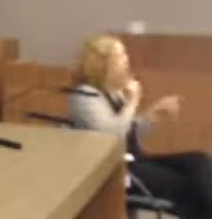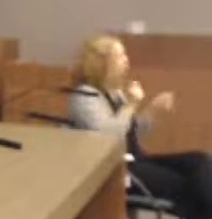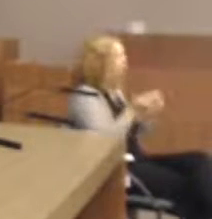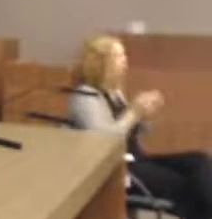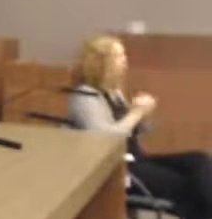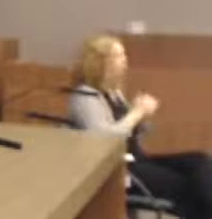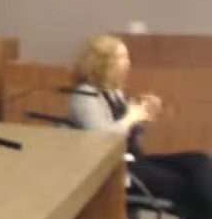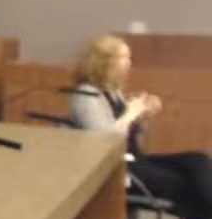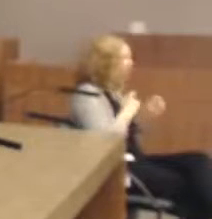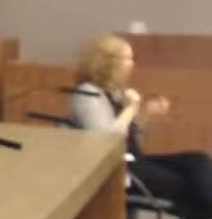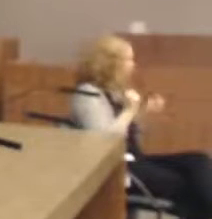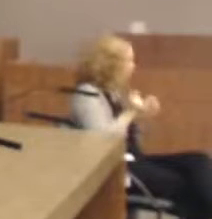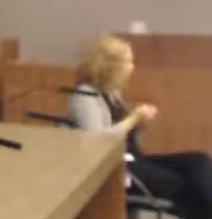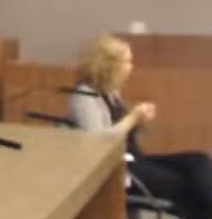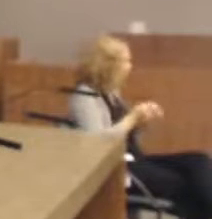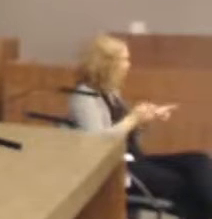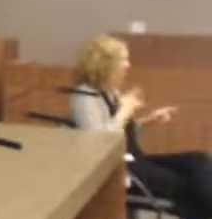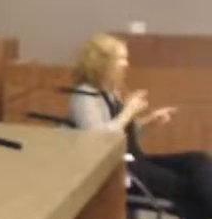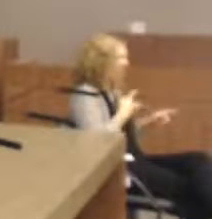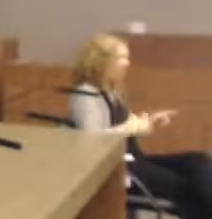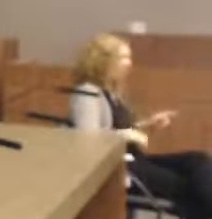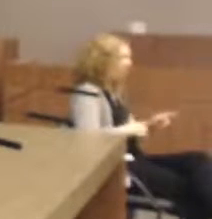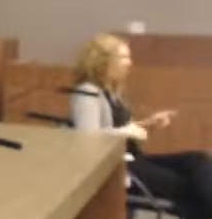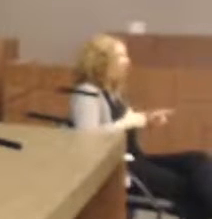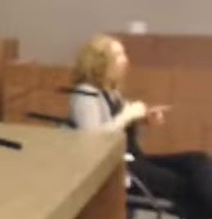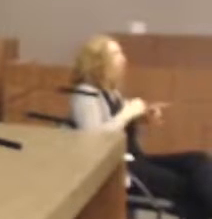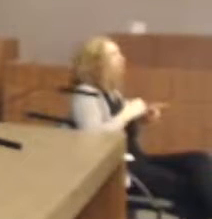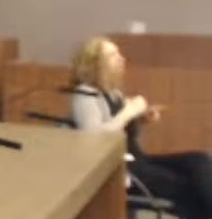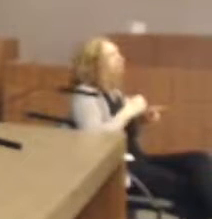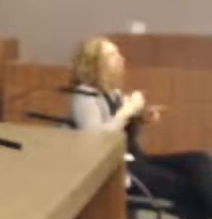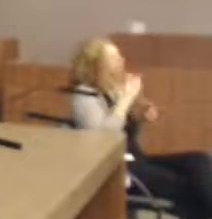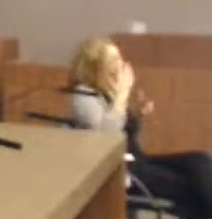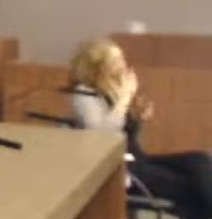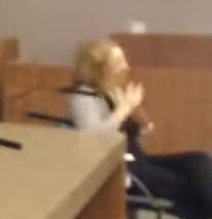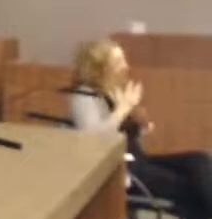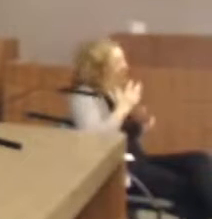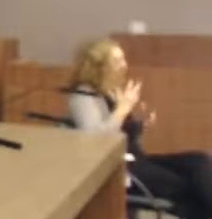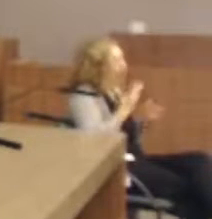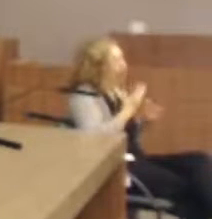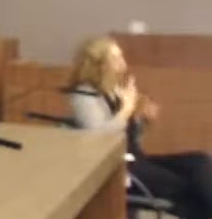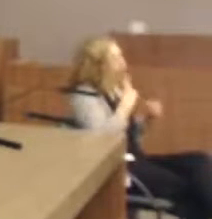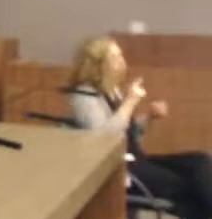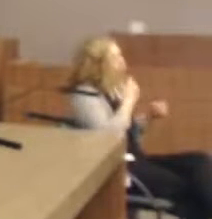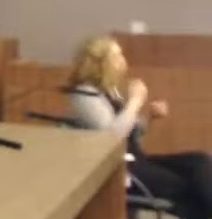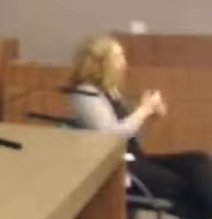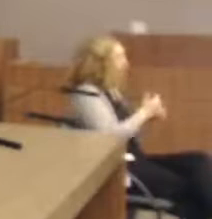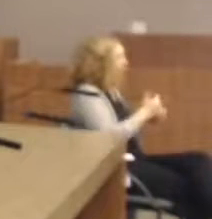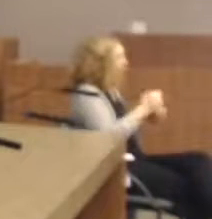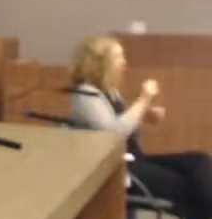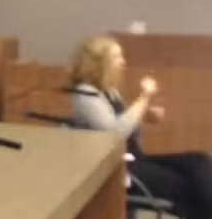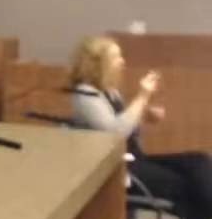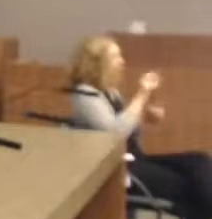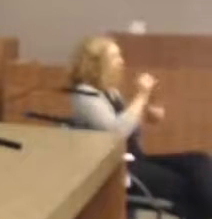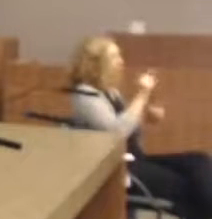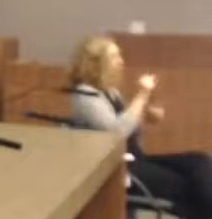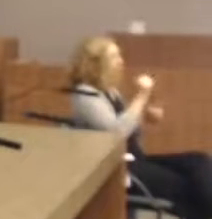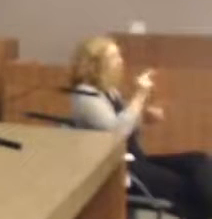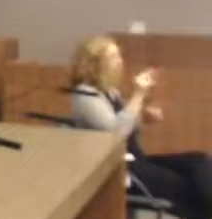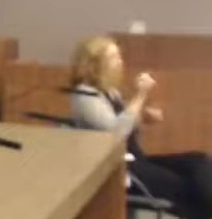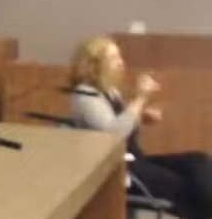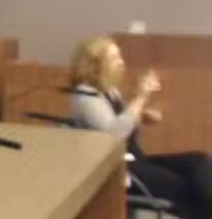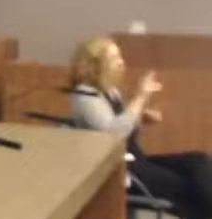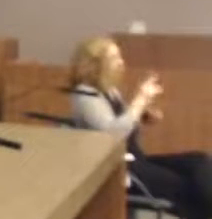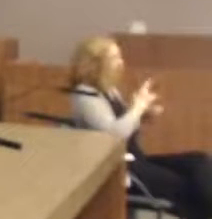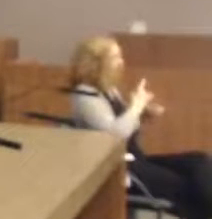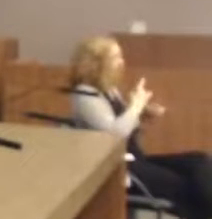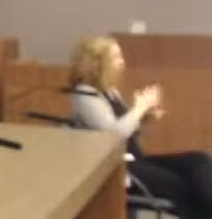feel shifts, they start feeling sick. And the unfortunate thing that works really well in that moment is a substance or alcohol, because it'll